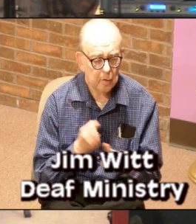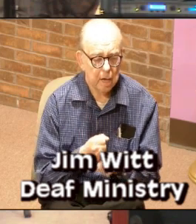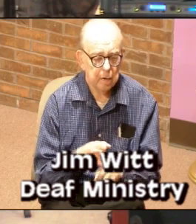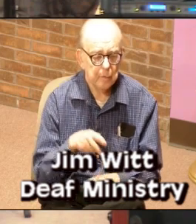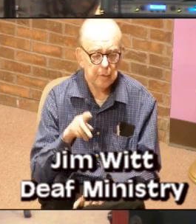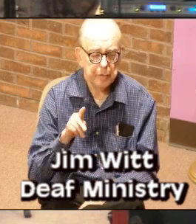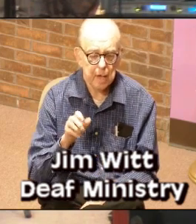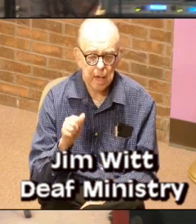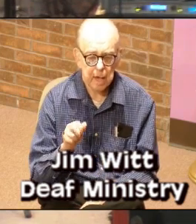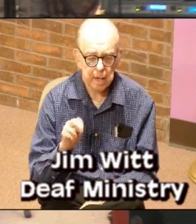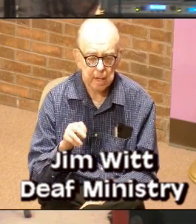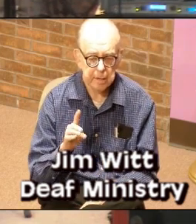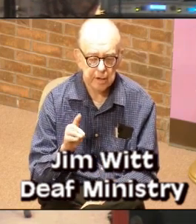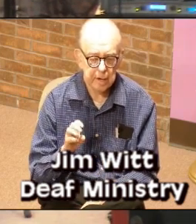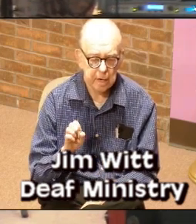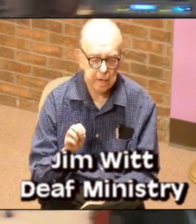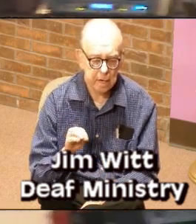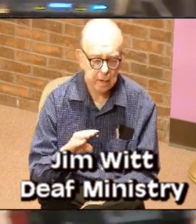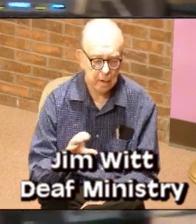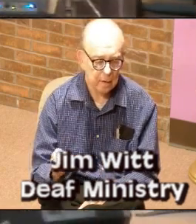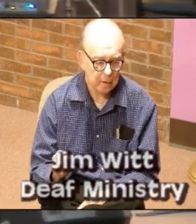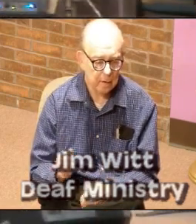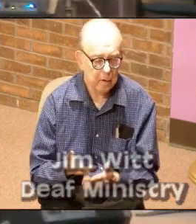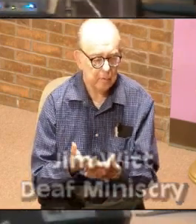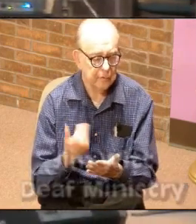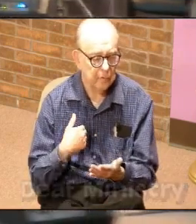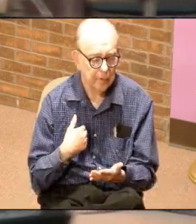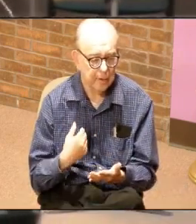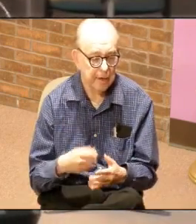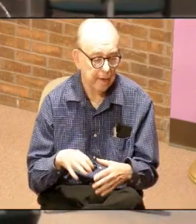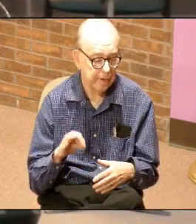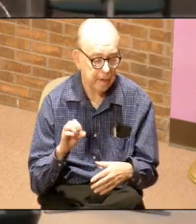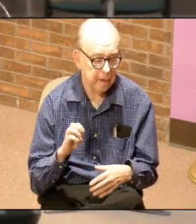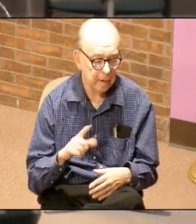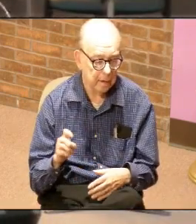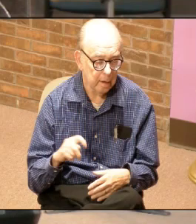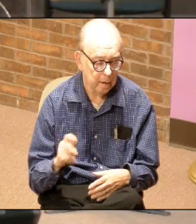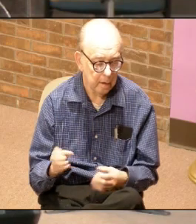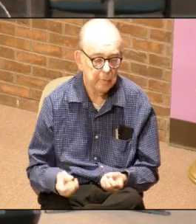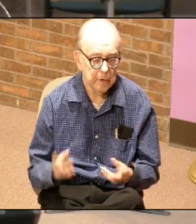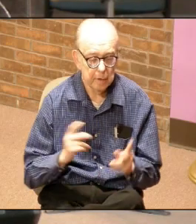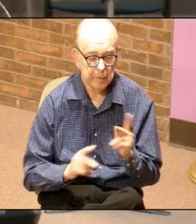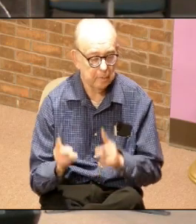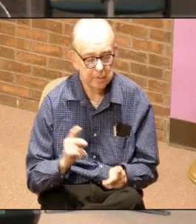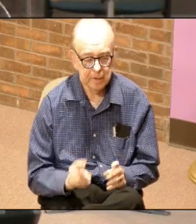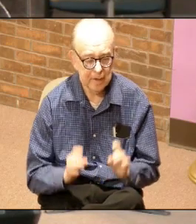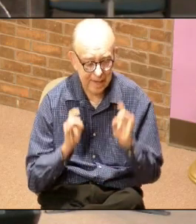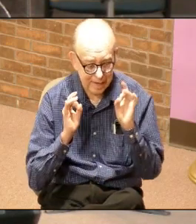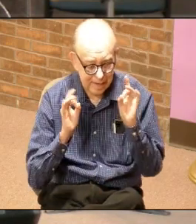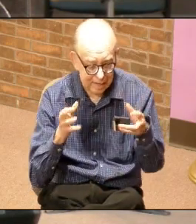pandemic, but right before that we had the election, and there was a lot of people that didn't